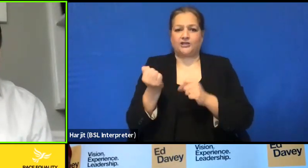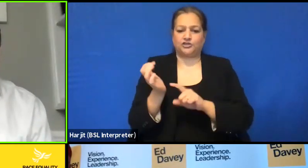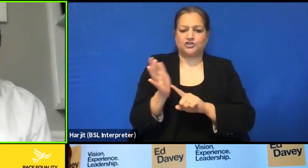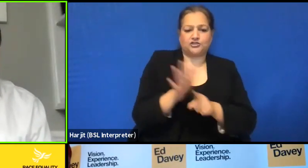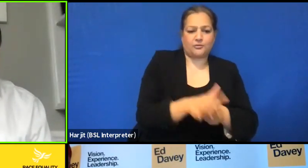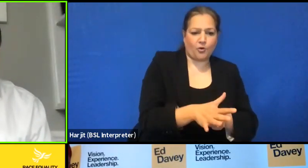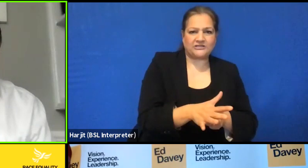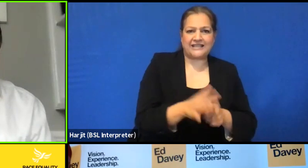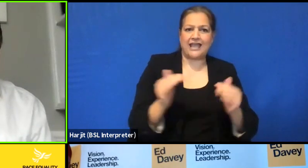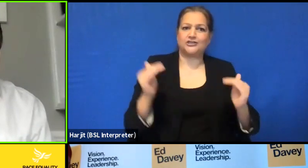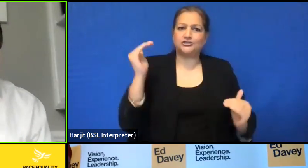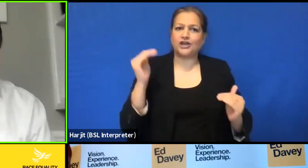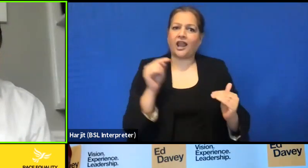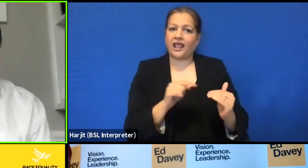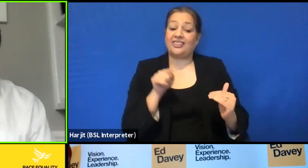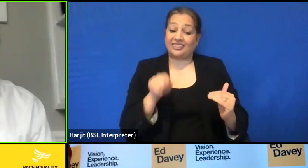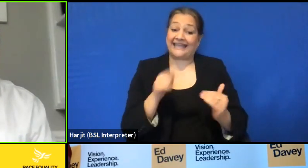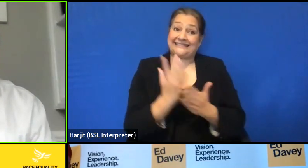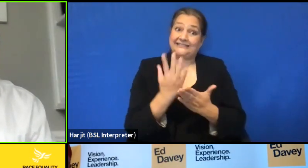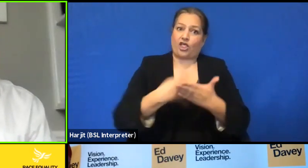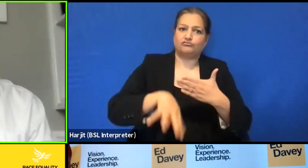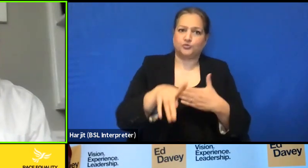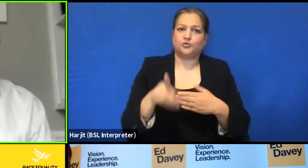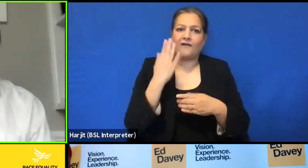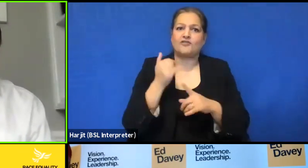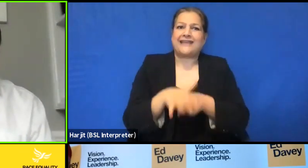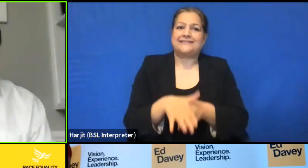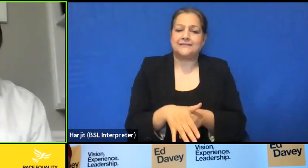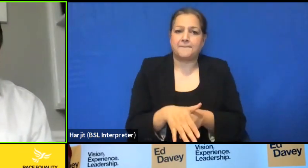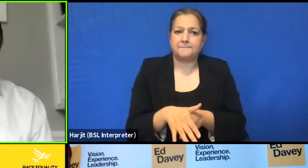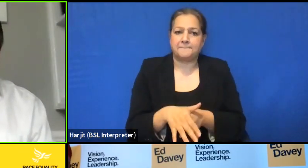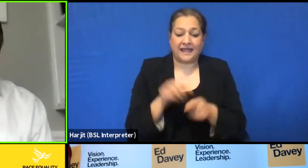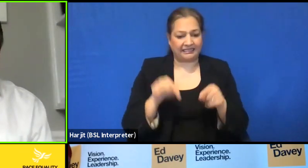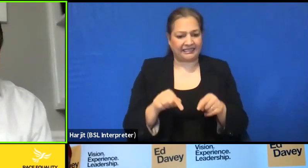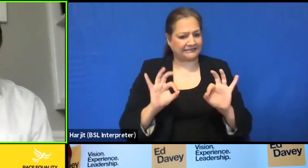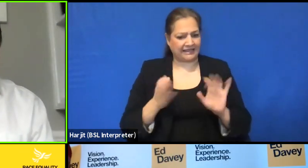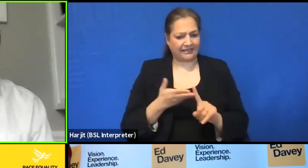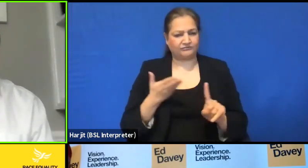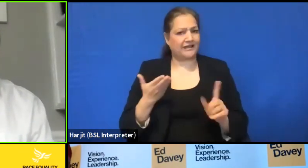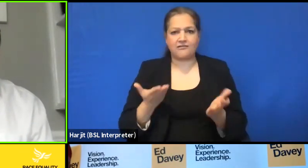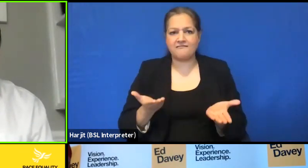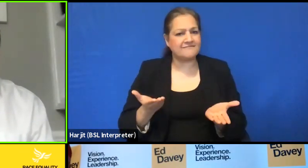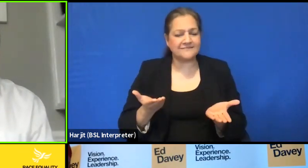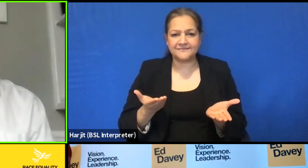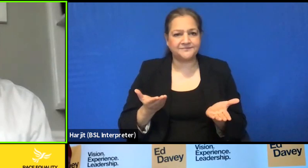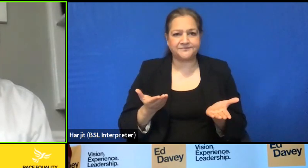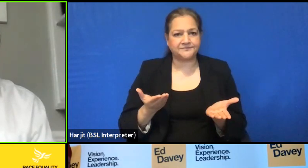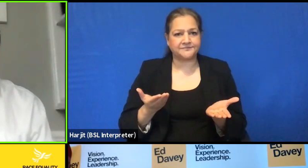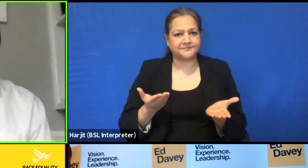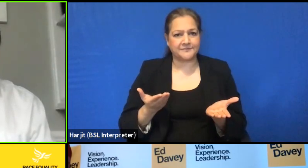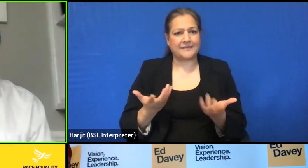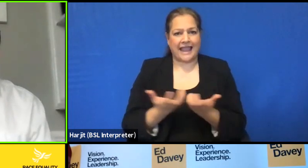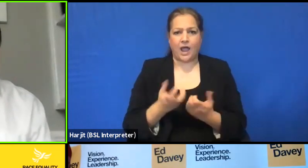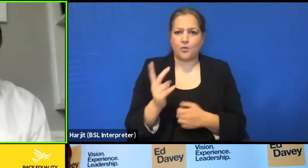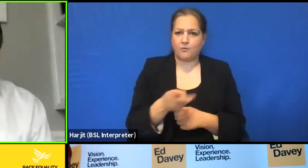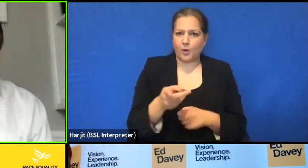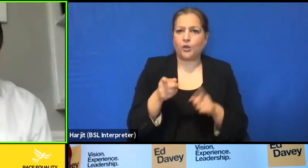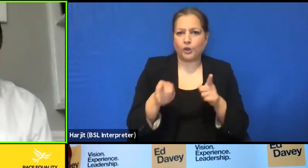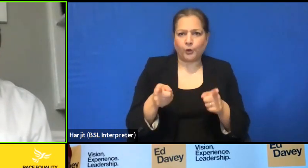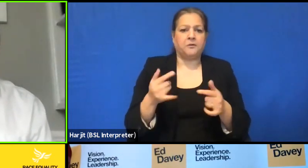by another is the real root of racism. Given that that hasn't been recognised, how would you, both as the leader